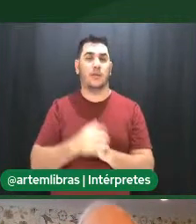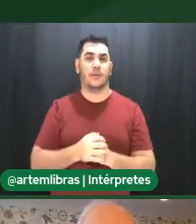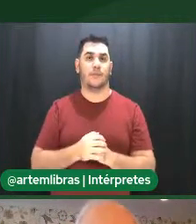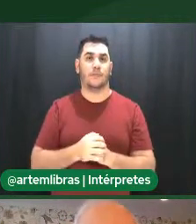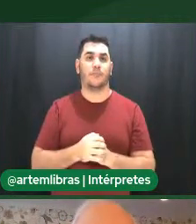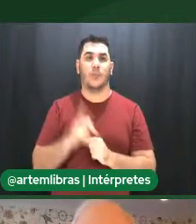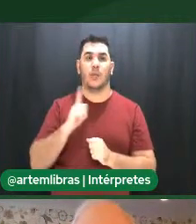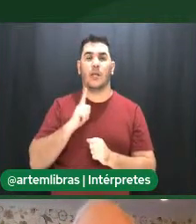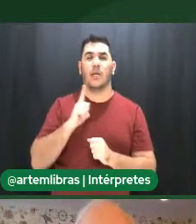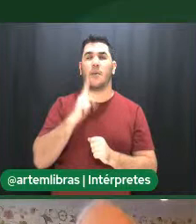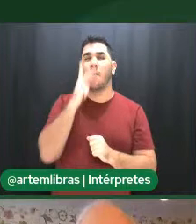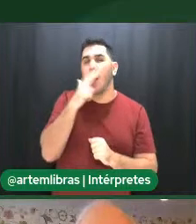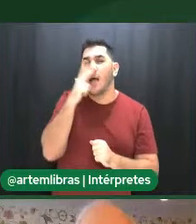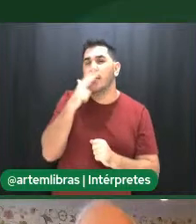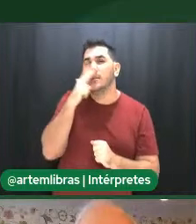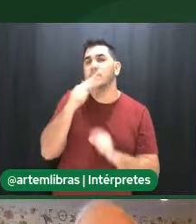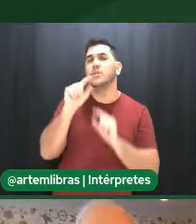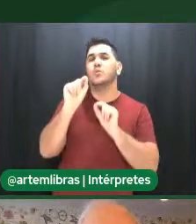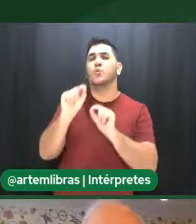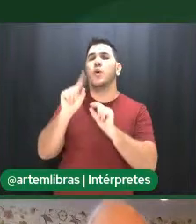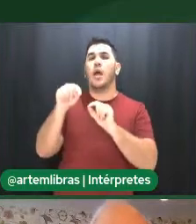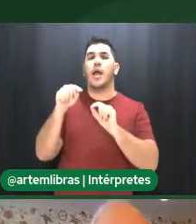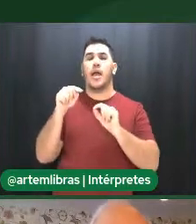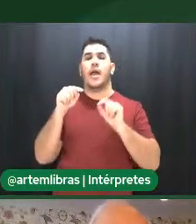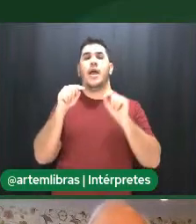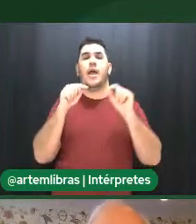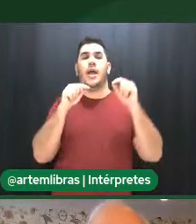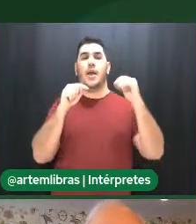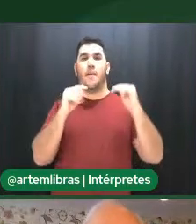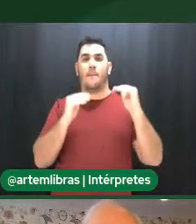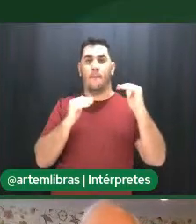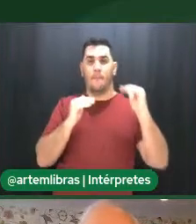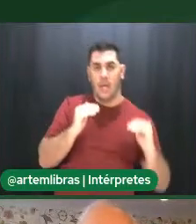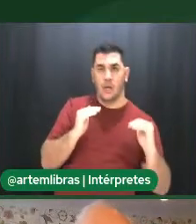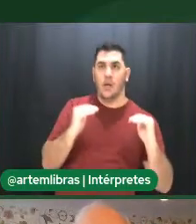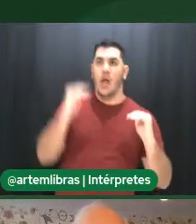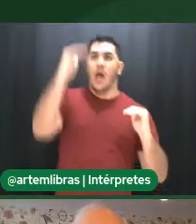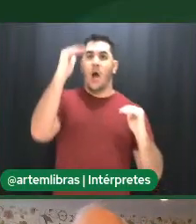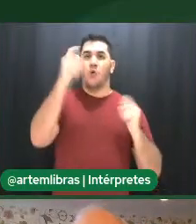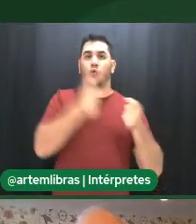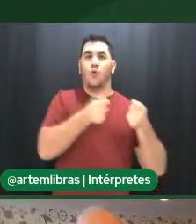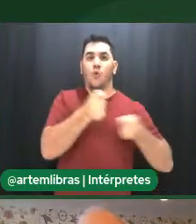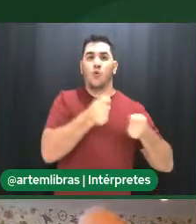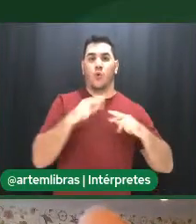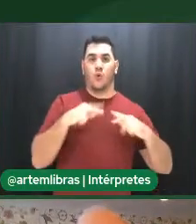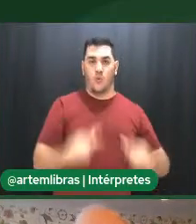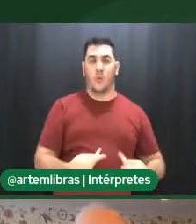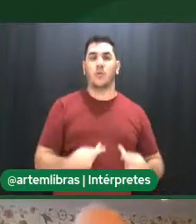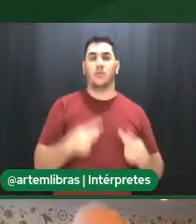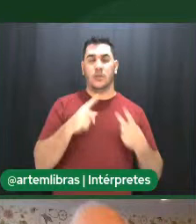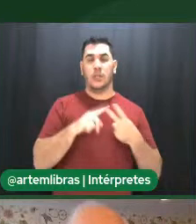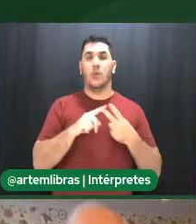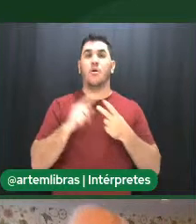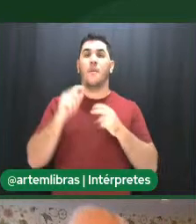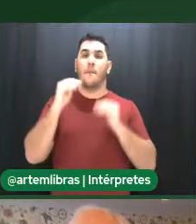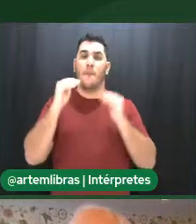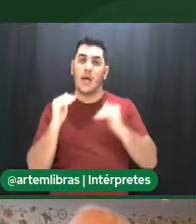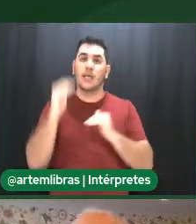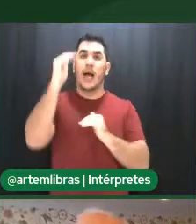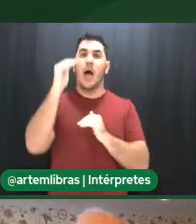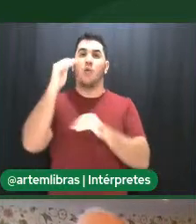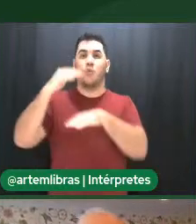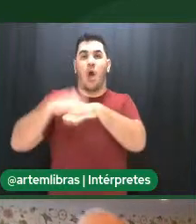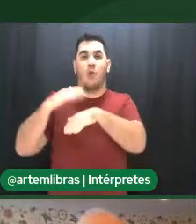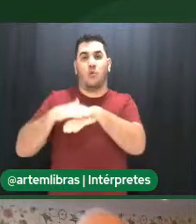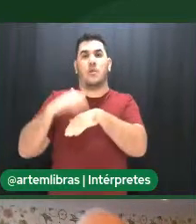bottom and low to high human control on the left-hand side. So with these 4 quadrants, our goal often